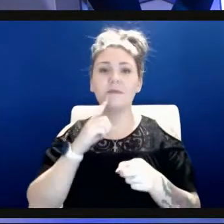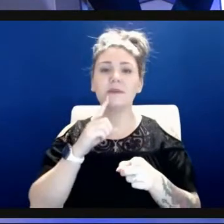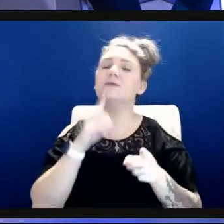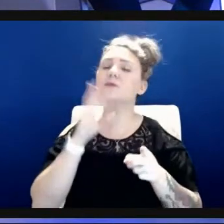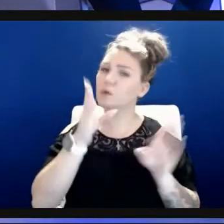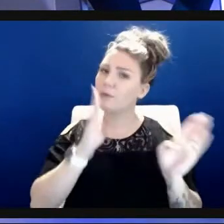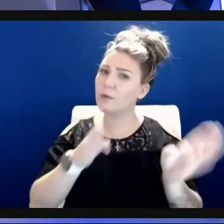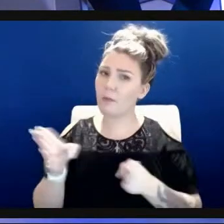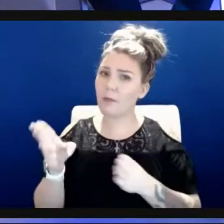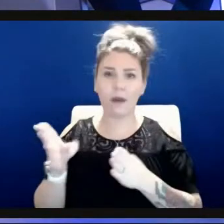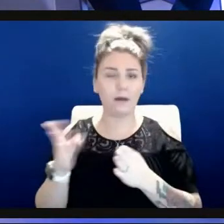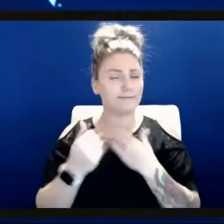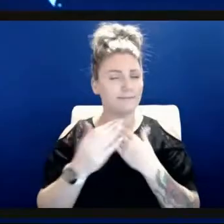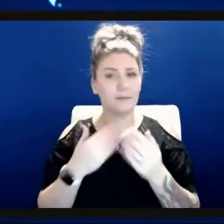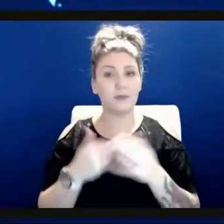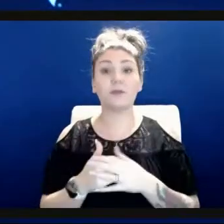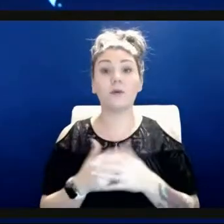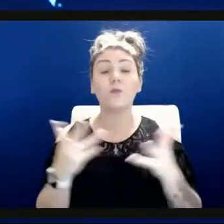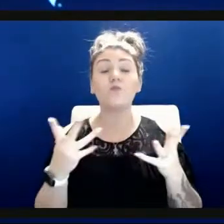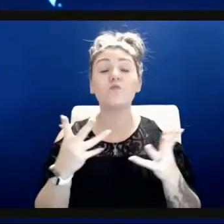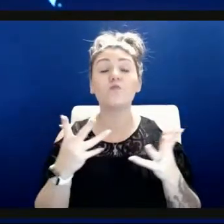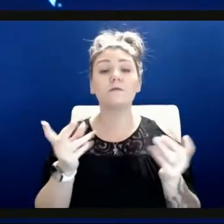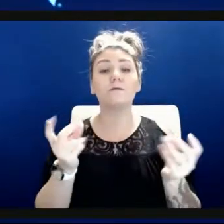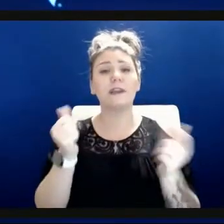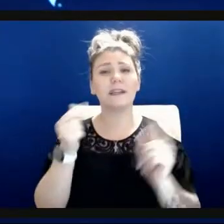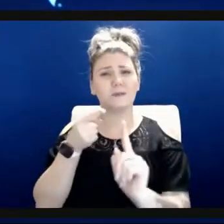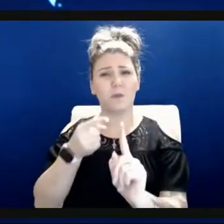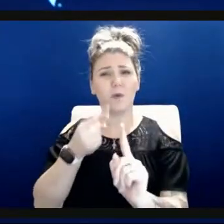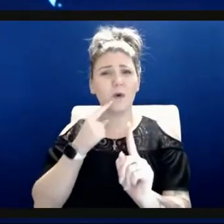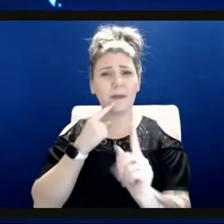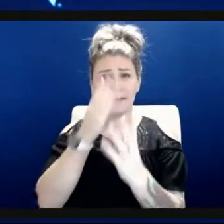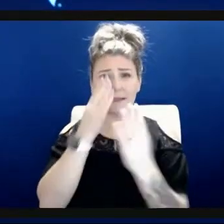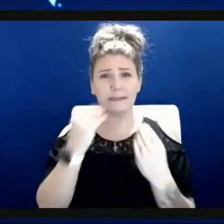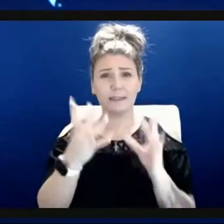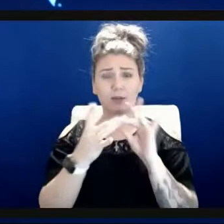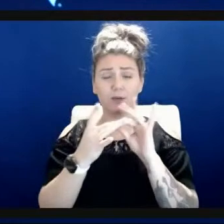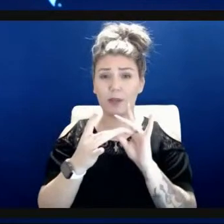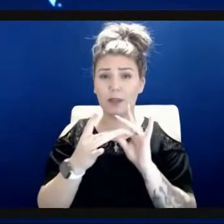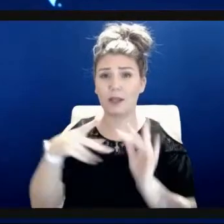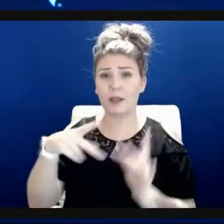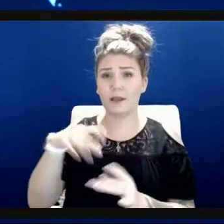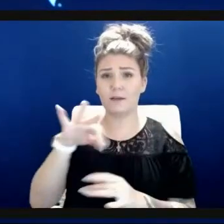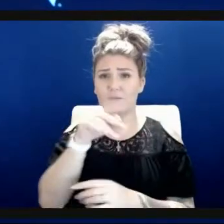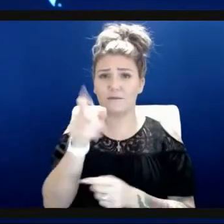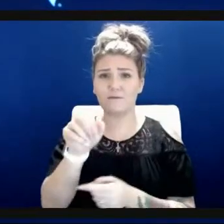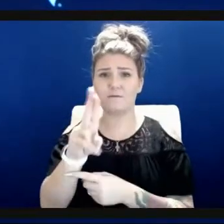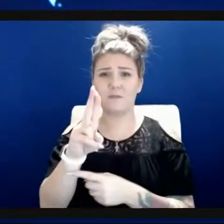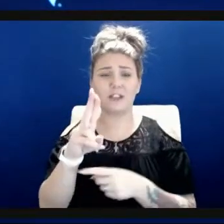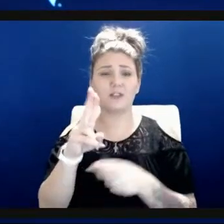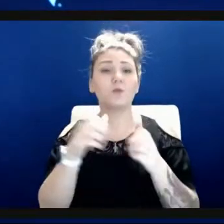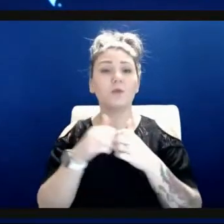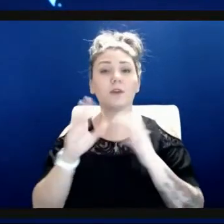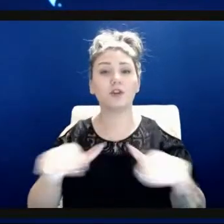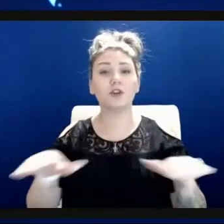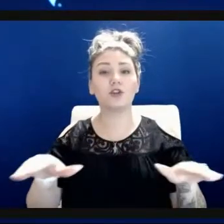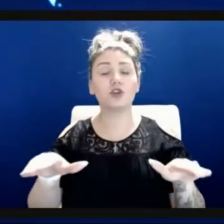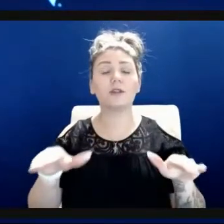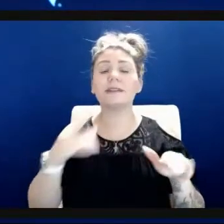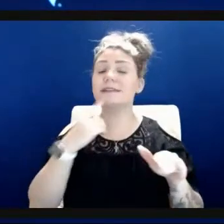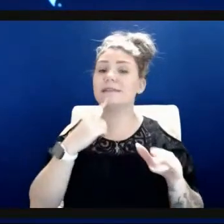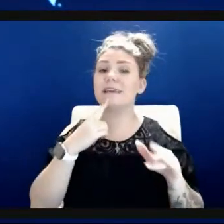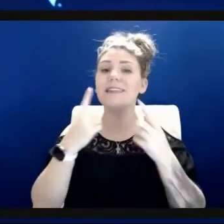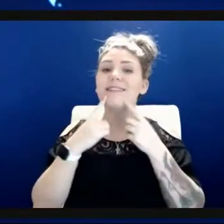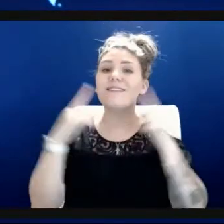up. Just one quick point about the data in the Pfizer vaccine in children. What it said is the effectiveness against